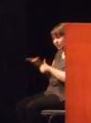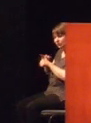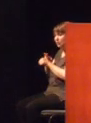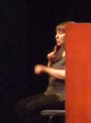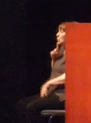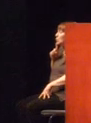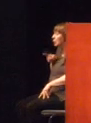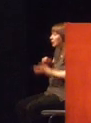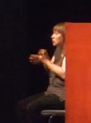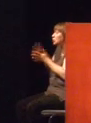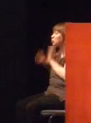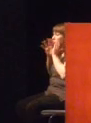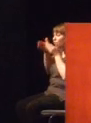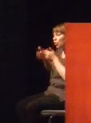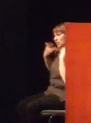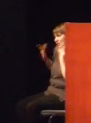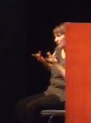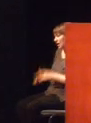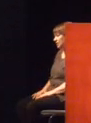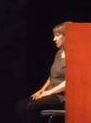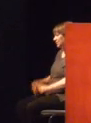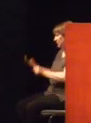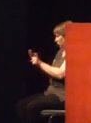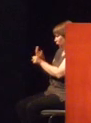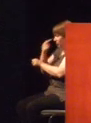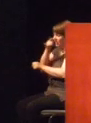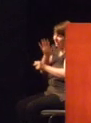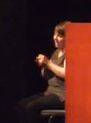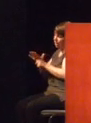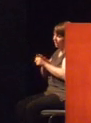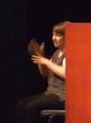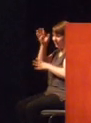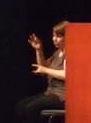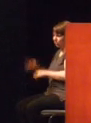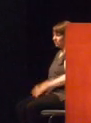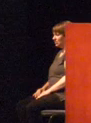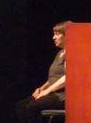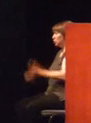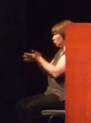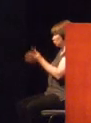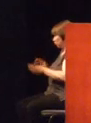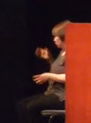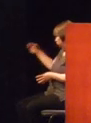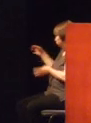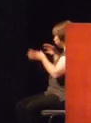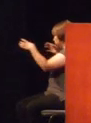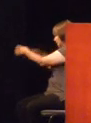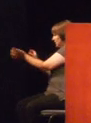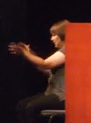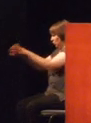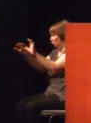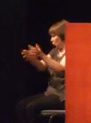major student-focused event that took into account these areas of interest. So students were placed into groups based on